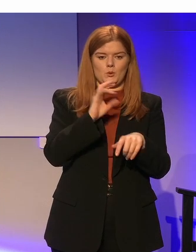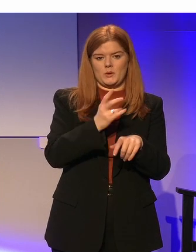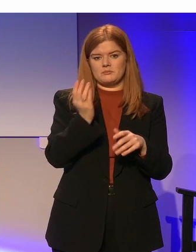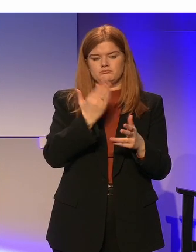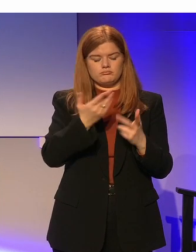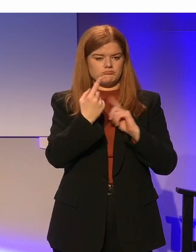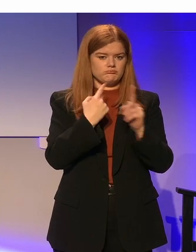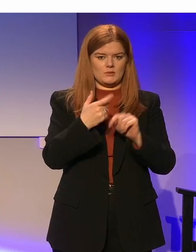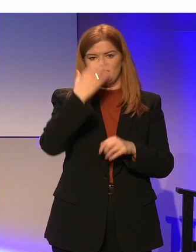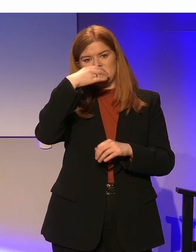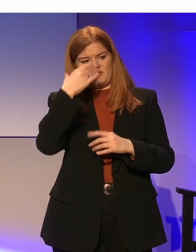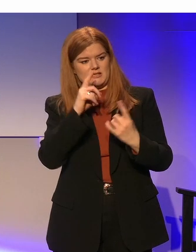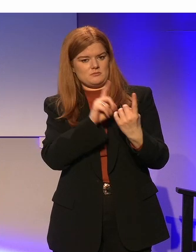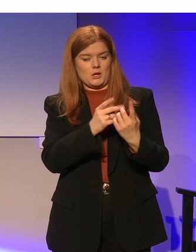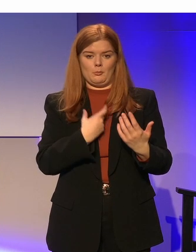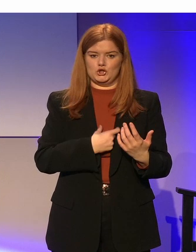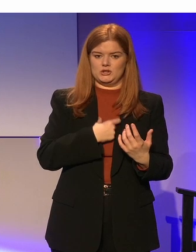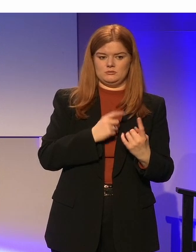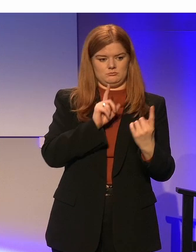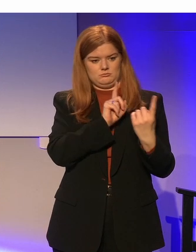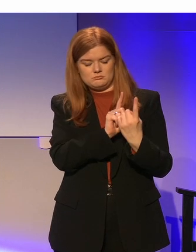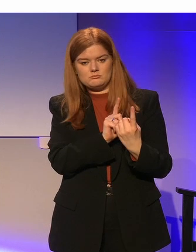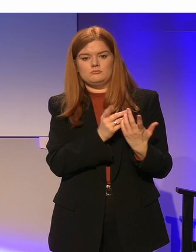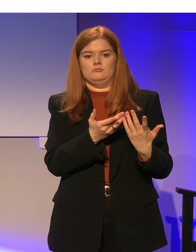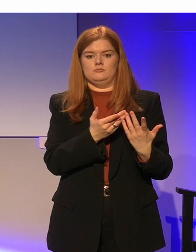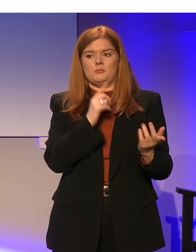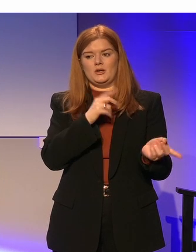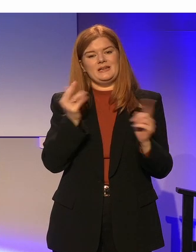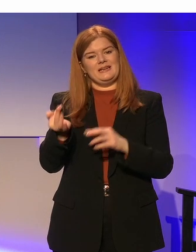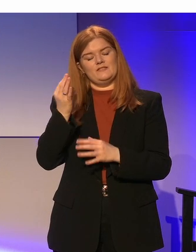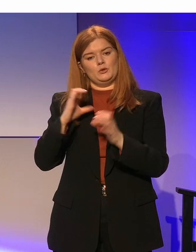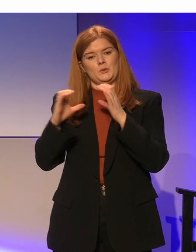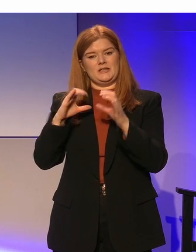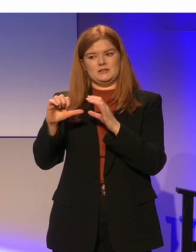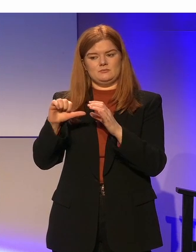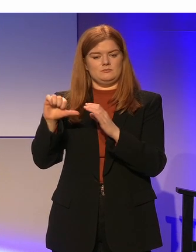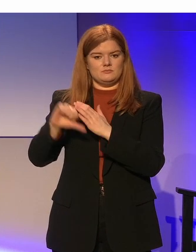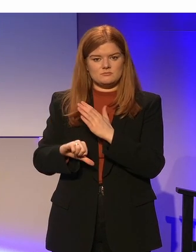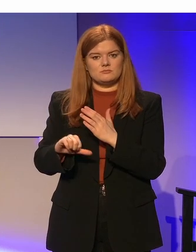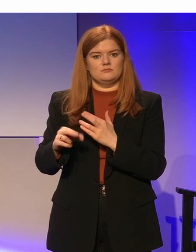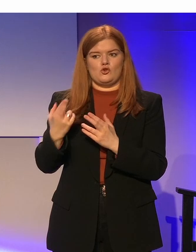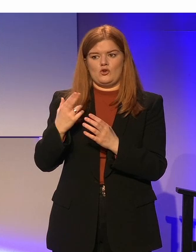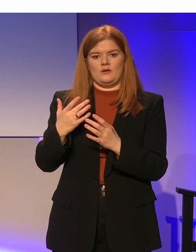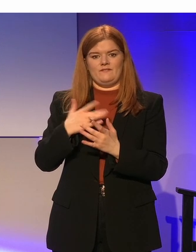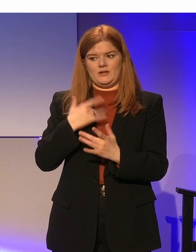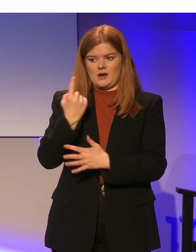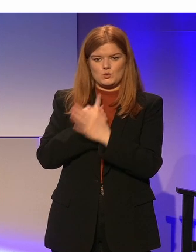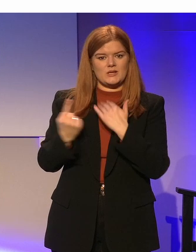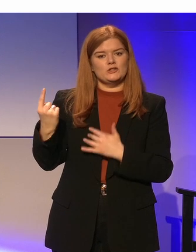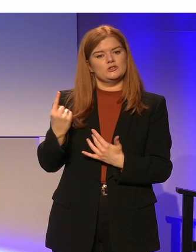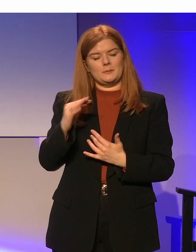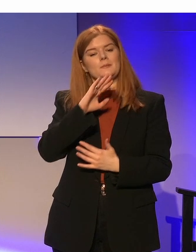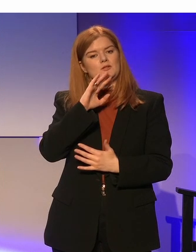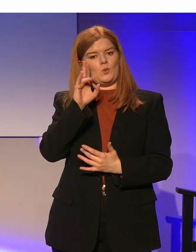timely, it was face-to-face, it was person-to-person. When communication led to a feeling of